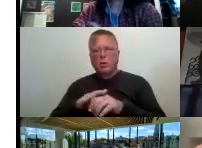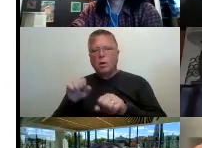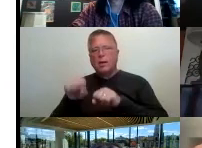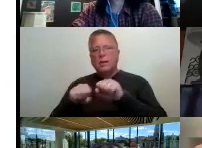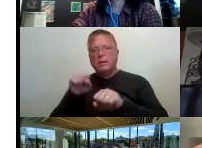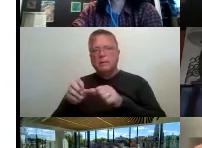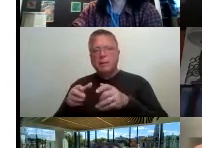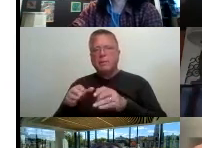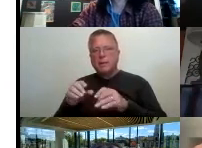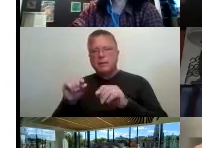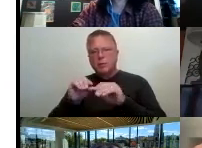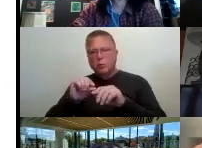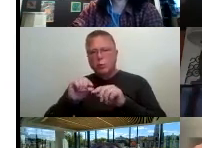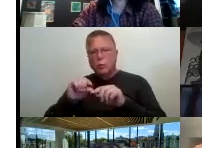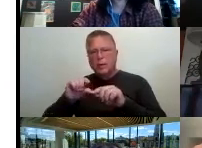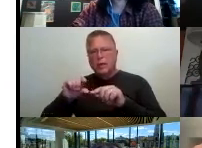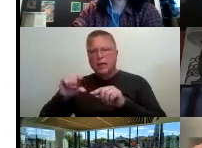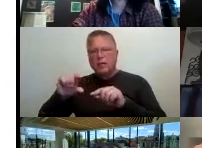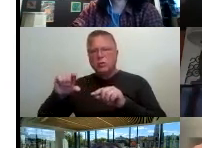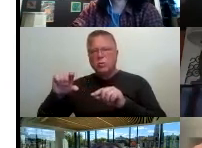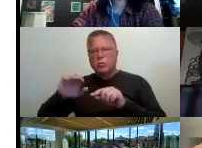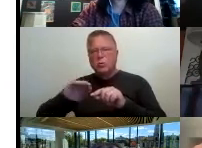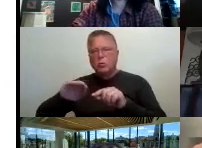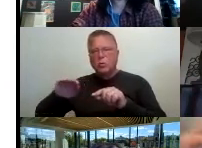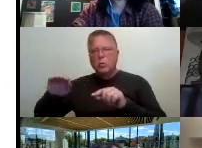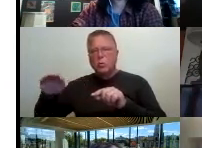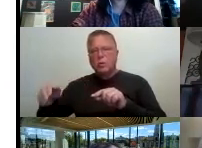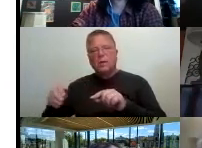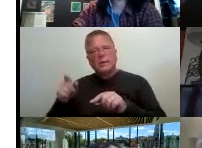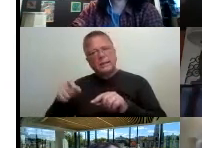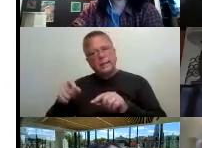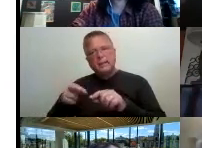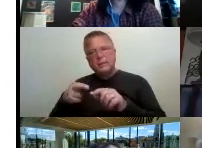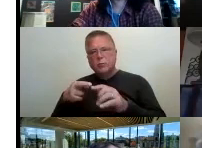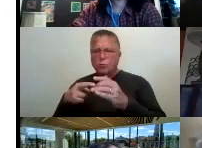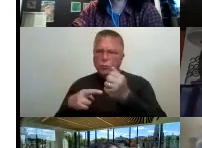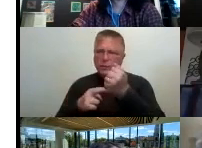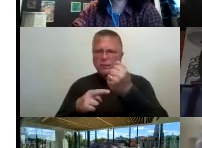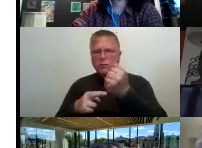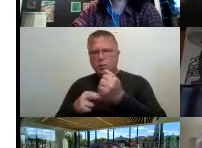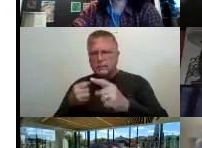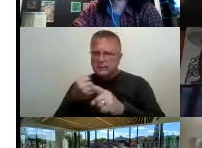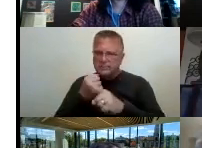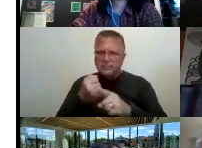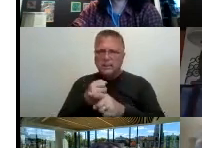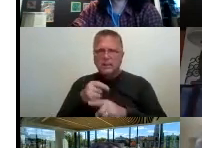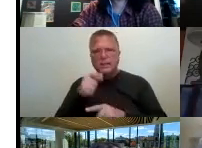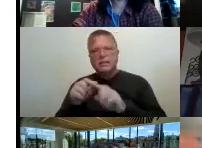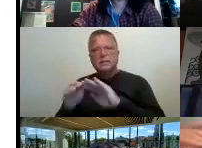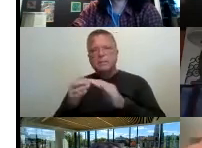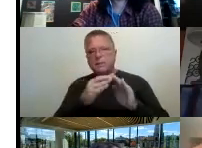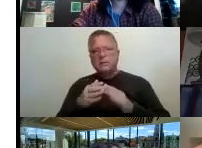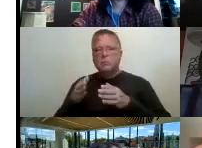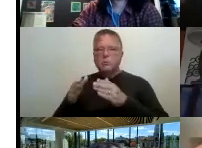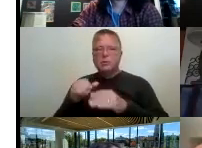They're gradual. And again, I want to reinforce, these are municipal streets. It's not